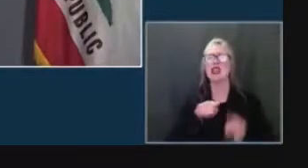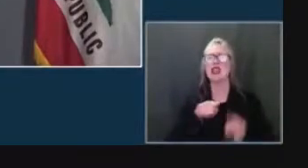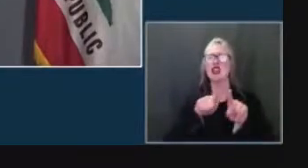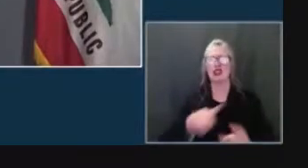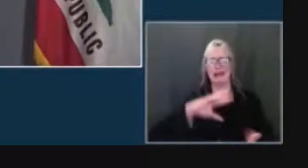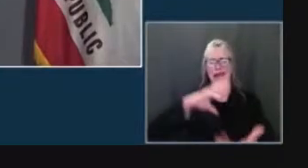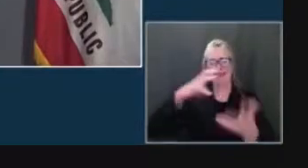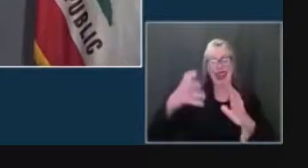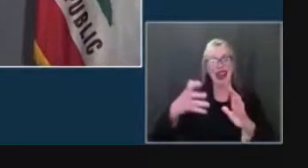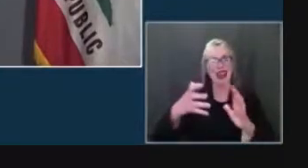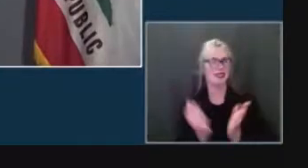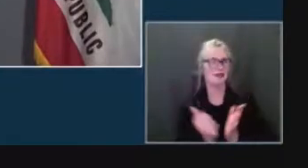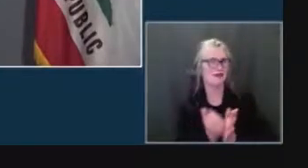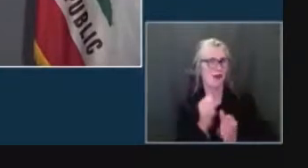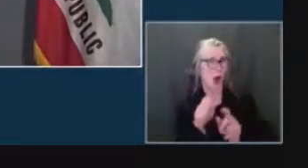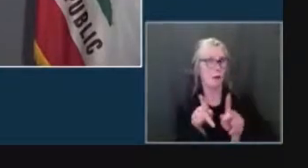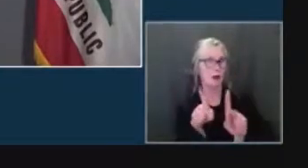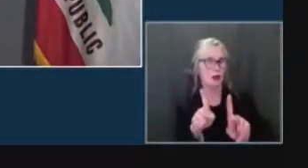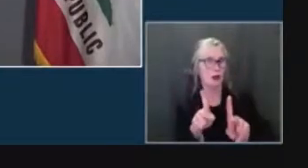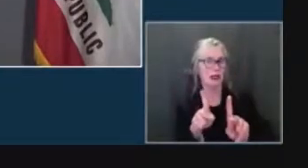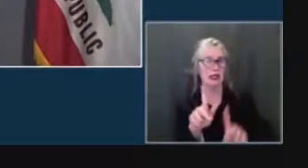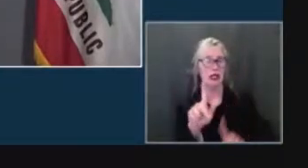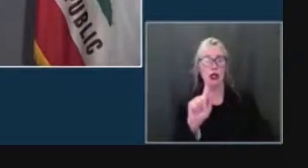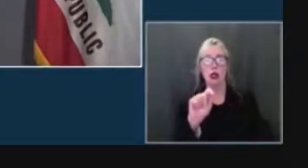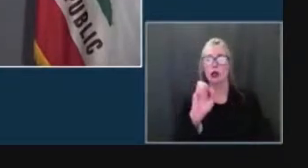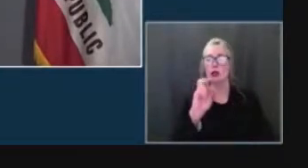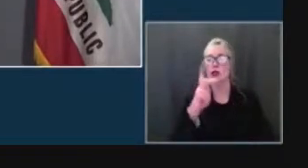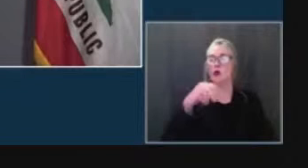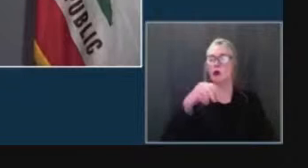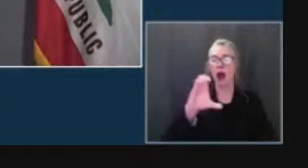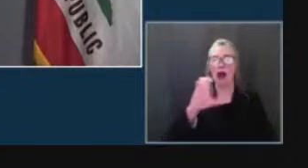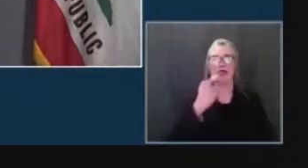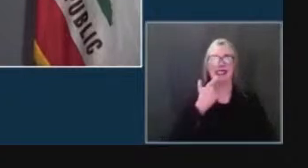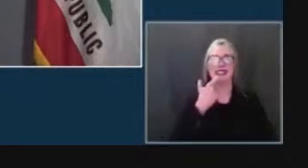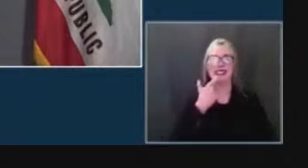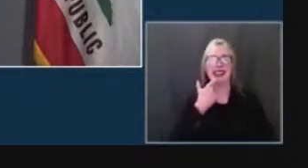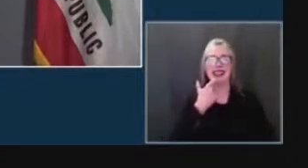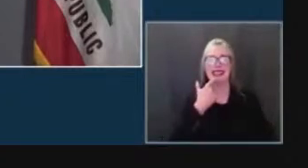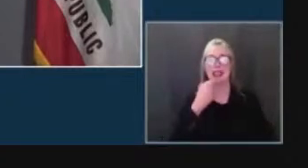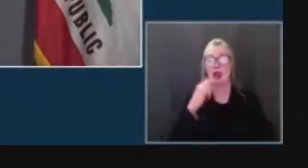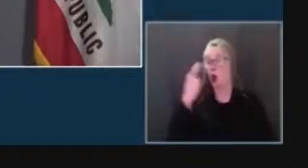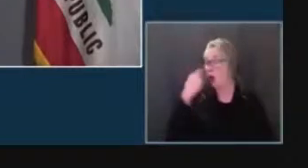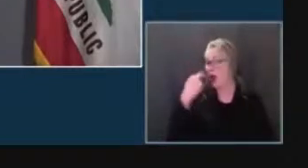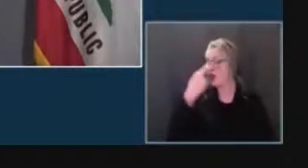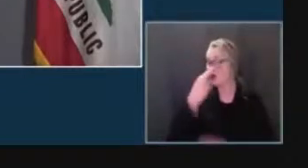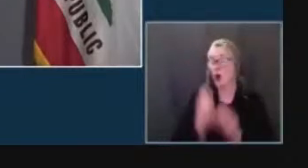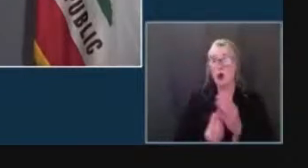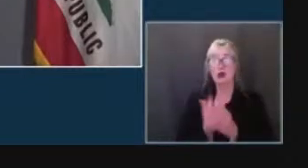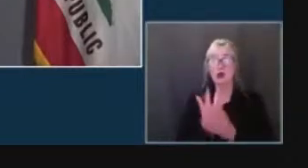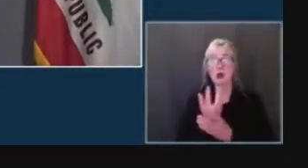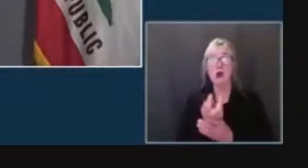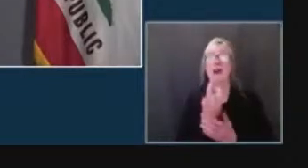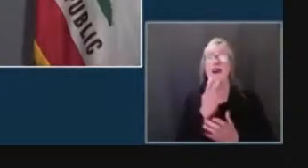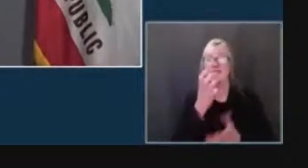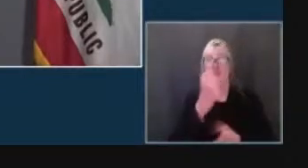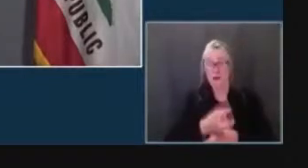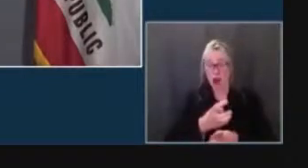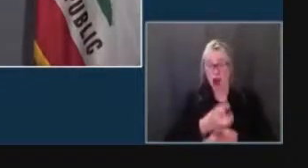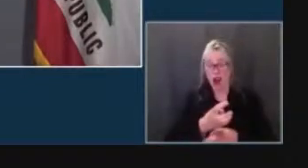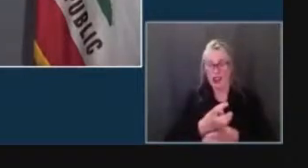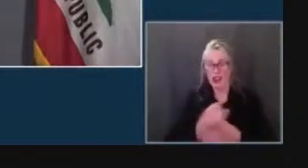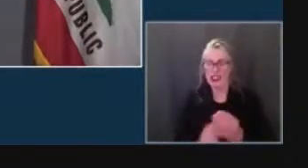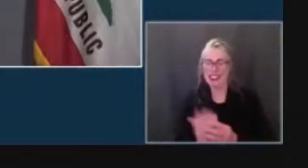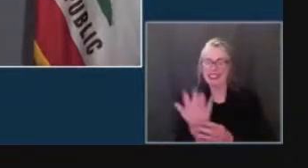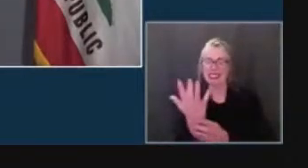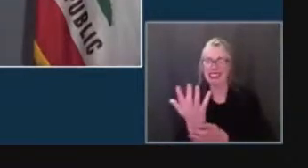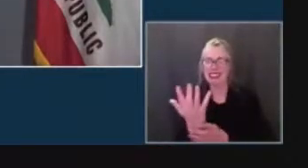opportunity. While Tupac said, long live the rose that grew from concrete. Different centuries,